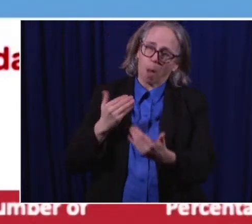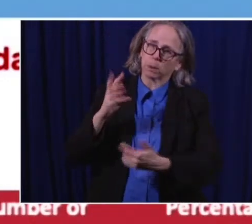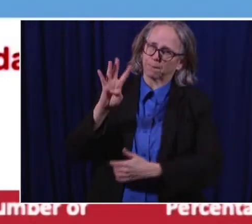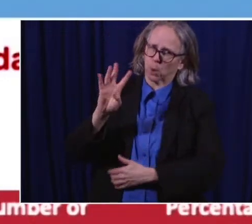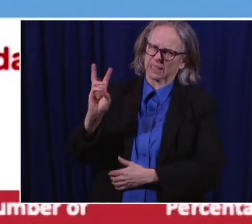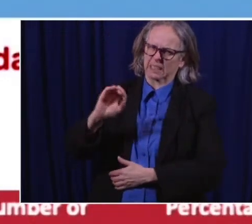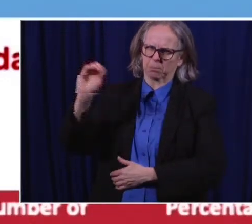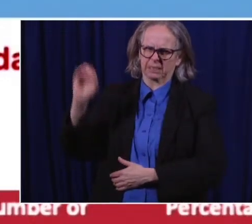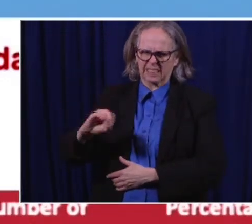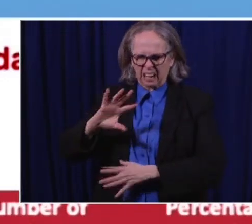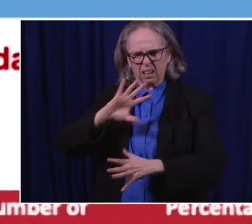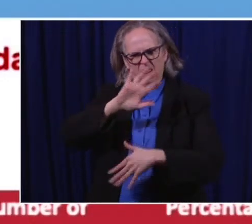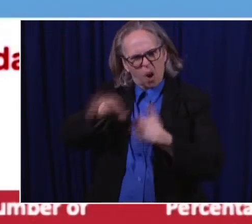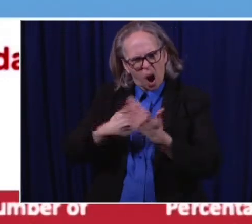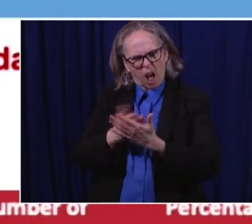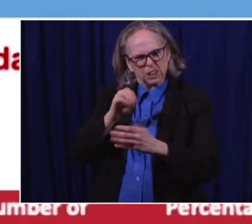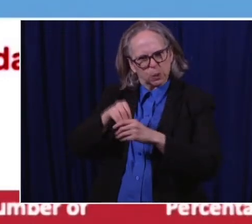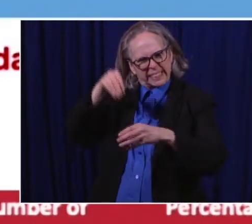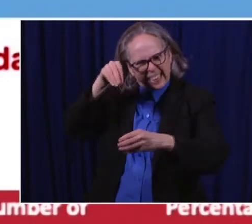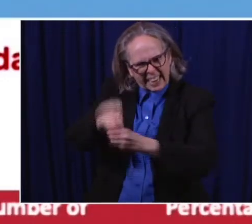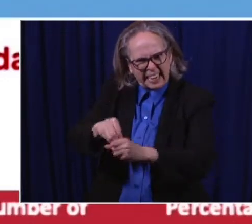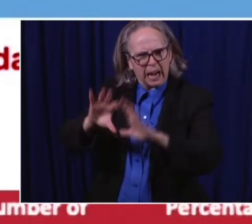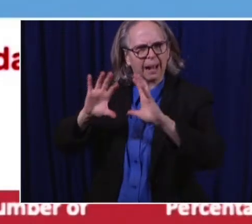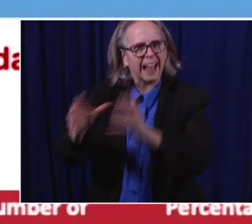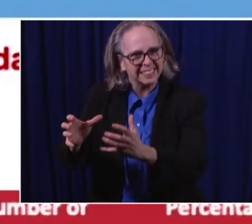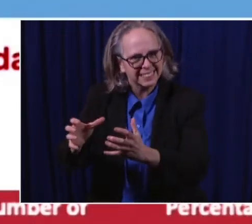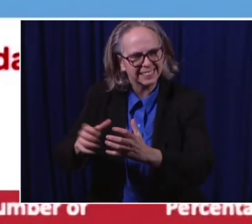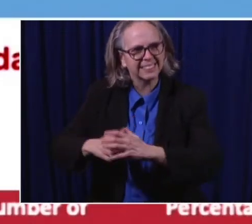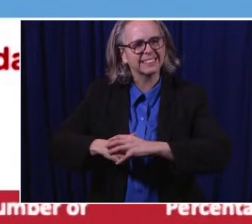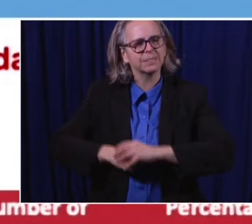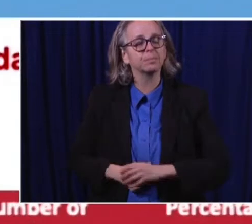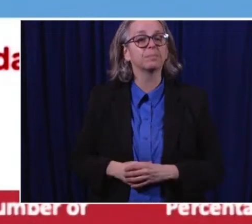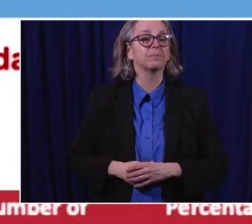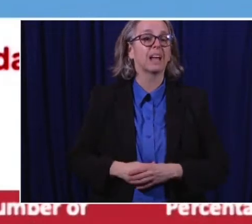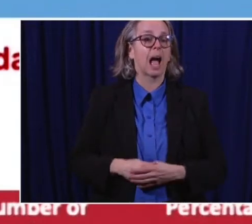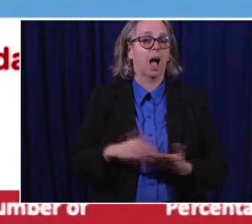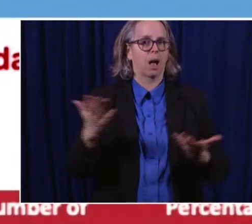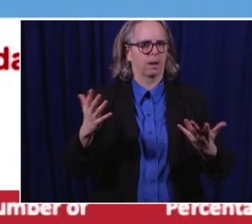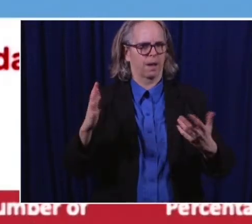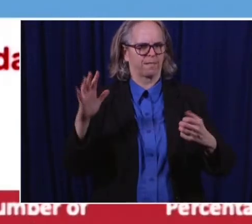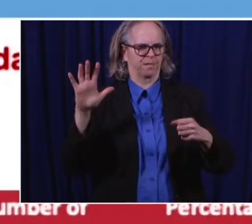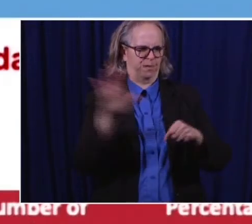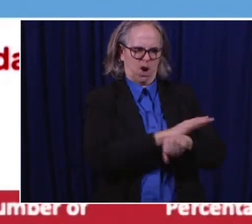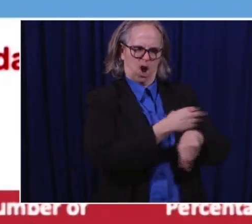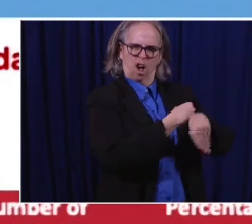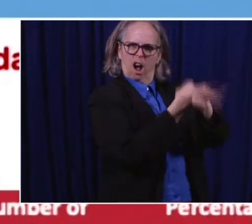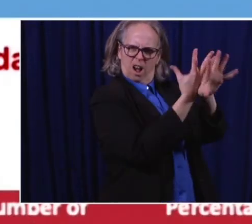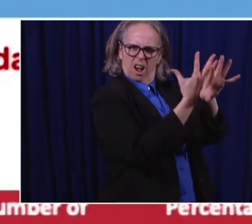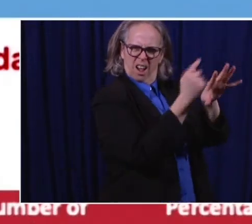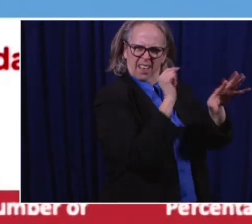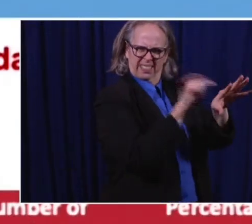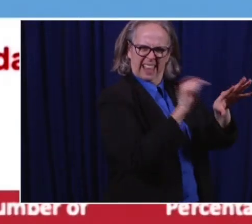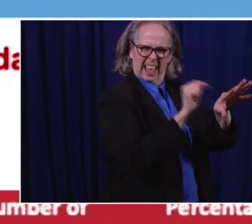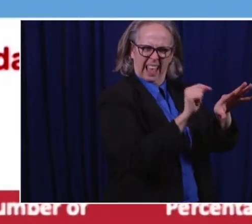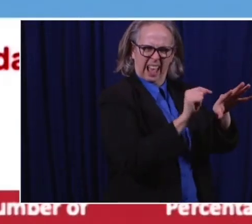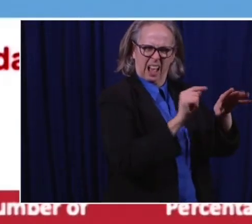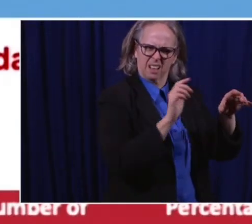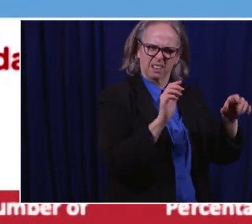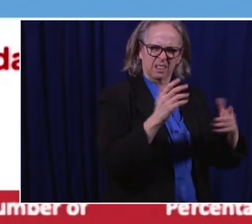students. Go down full remote down here. That is now down